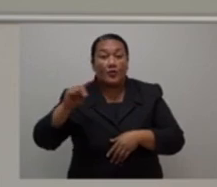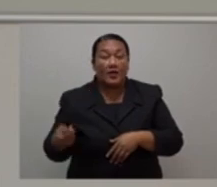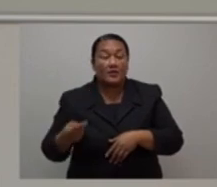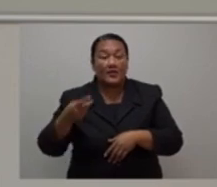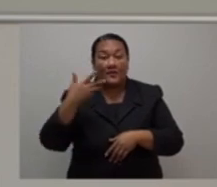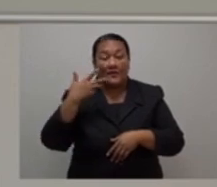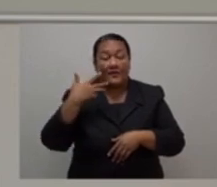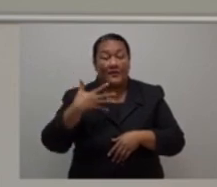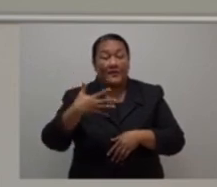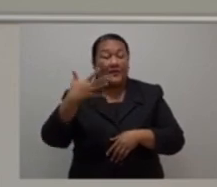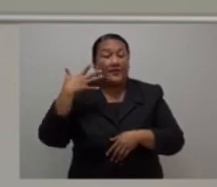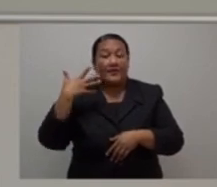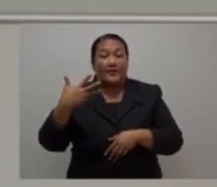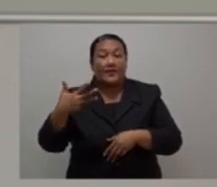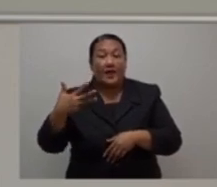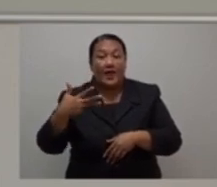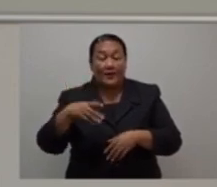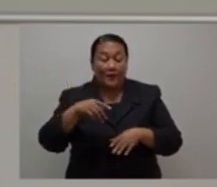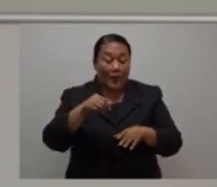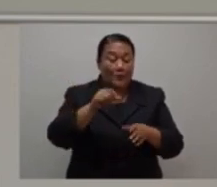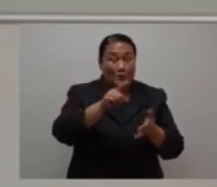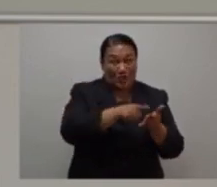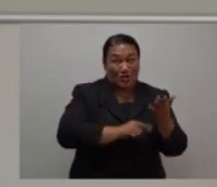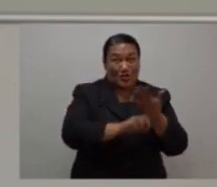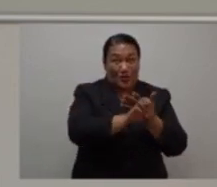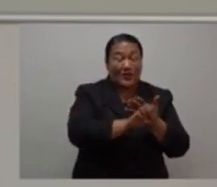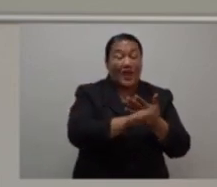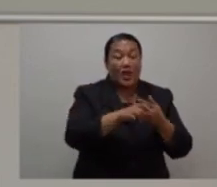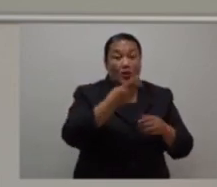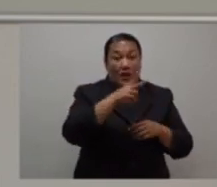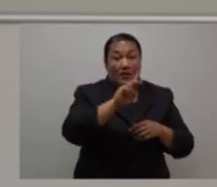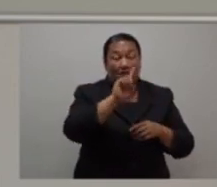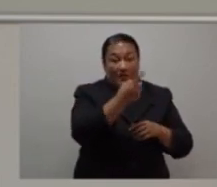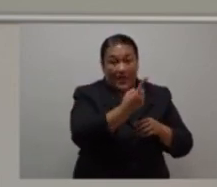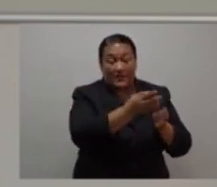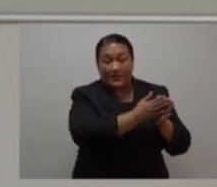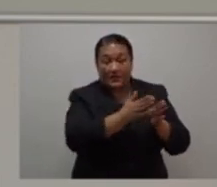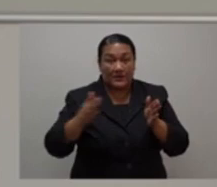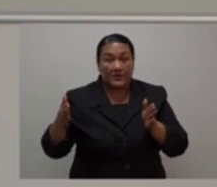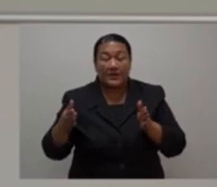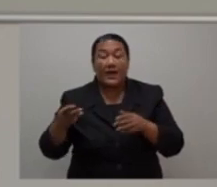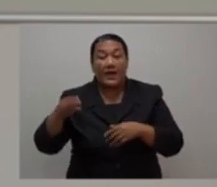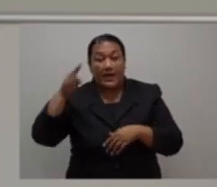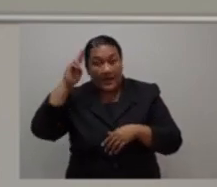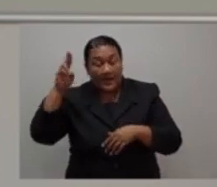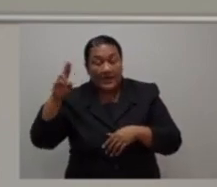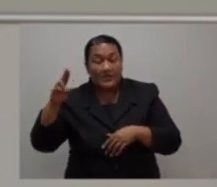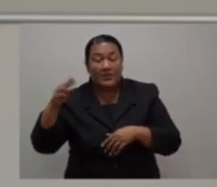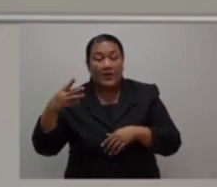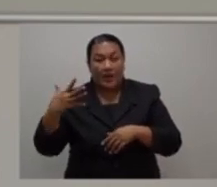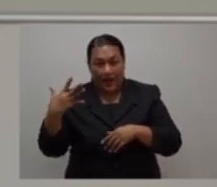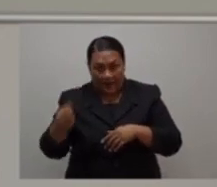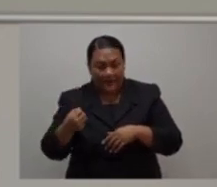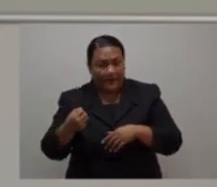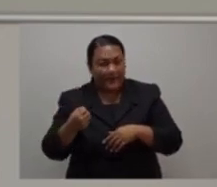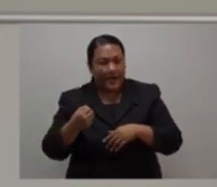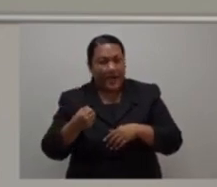2,759 tests have been reported for June the 21st, and our national 7-day daily testing average